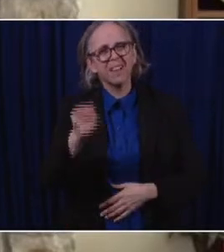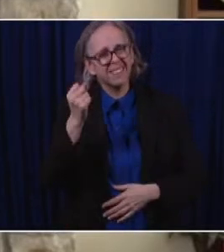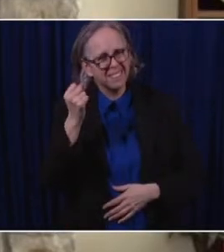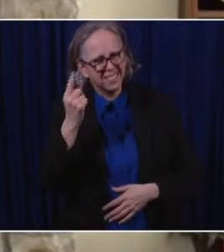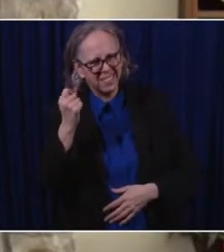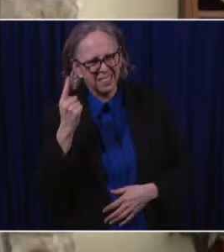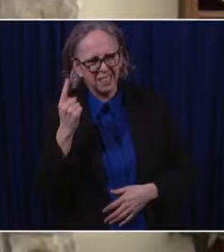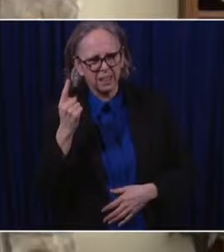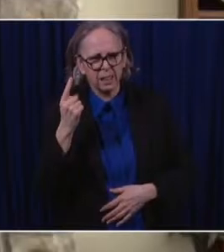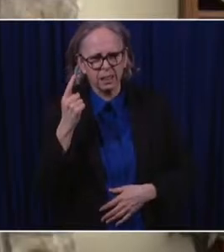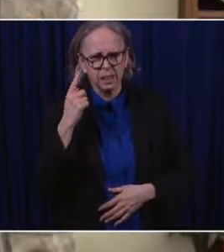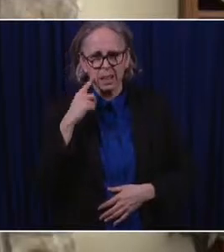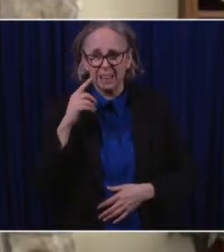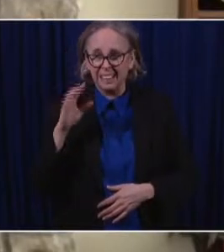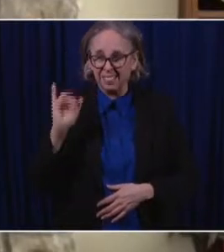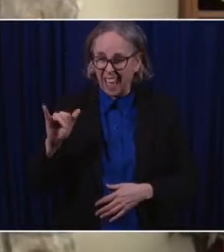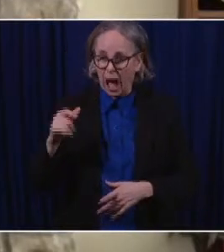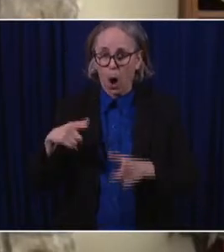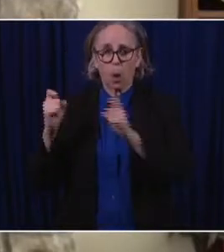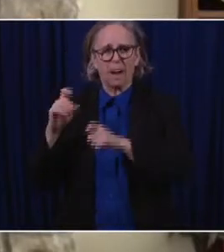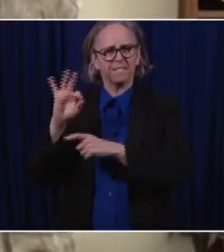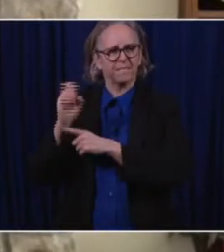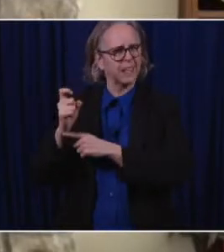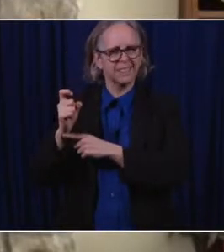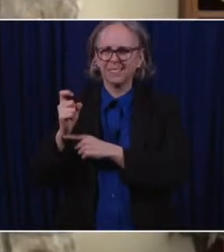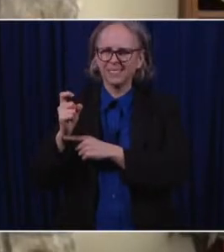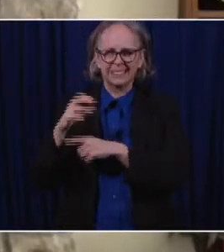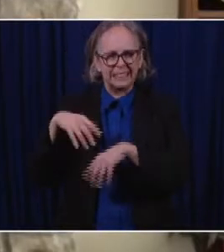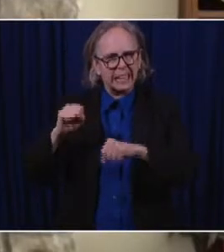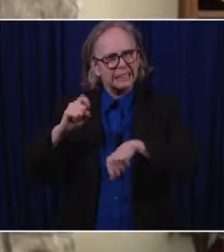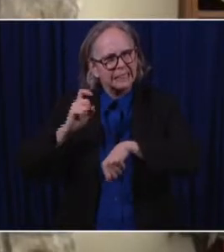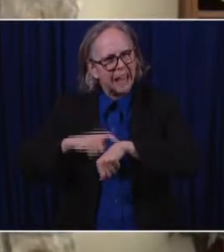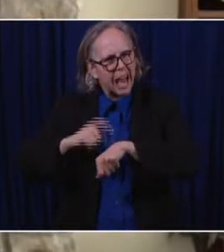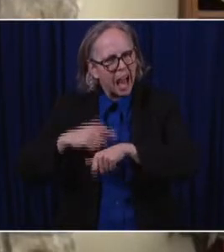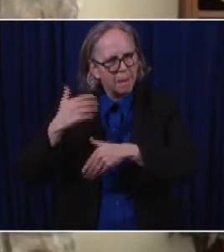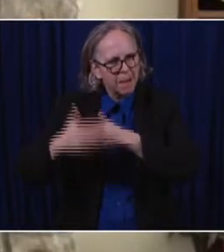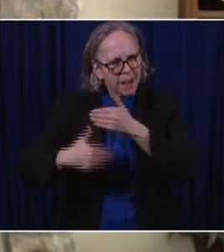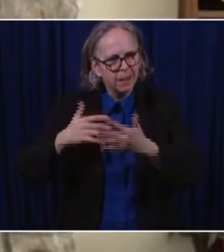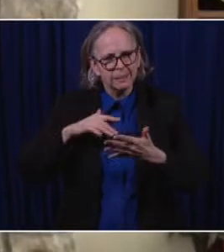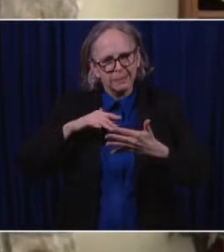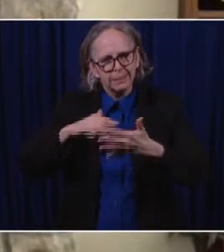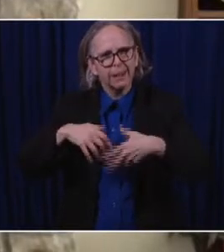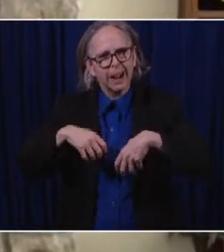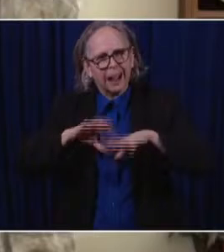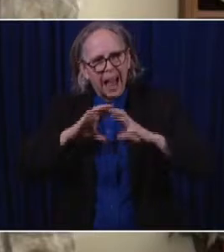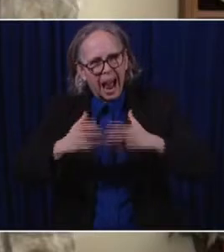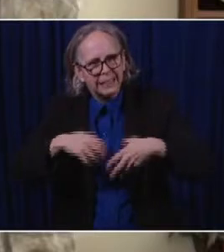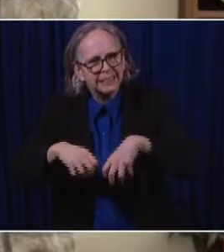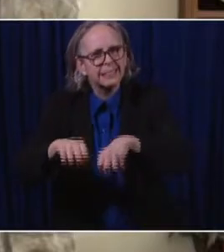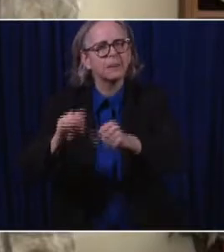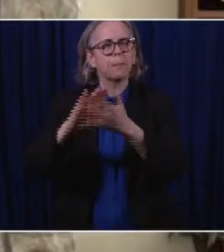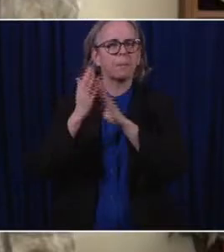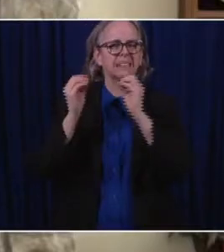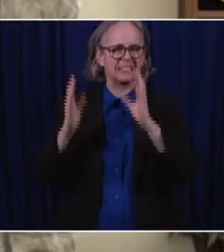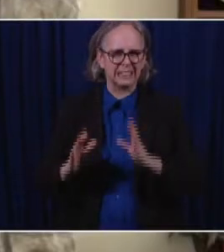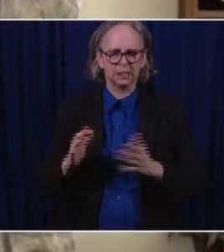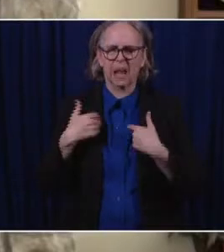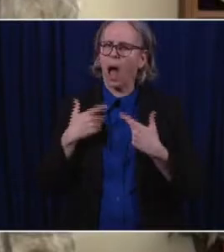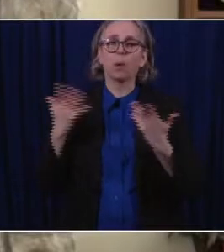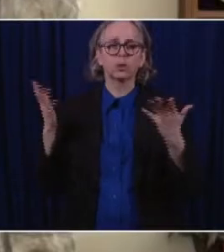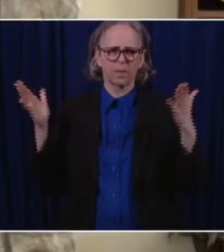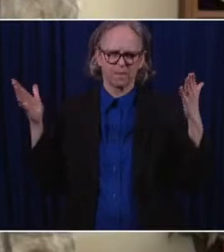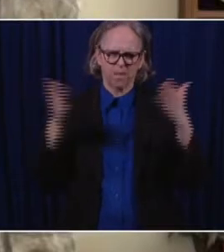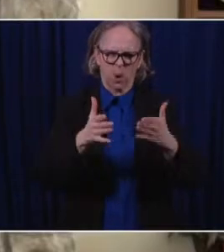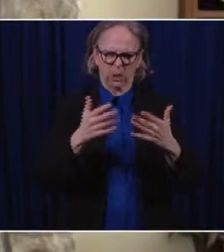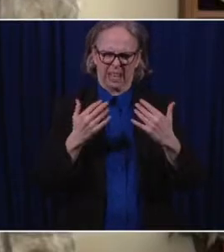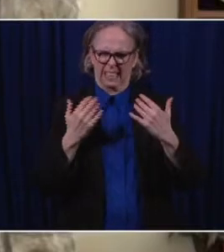at what we do as a society to value education, value teachers, hold them up, and